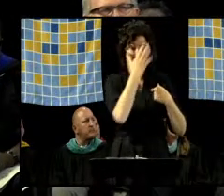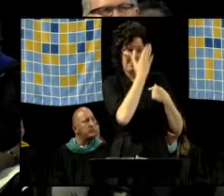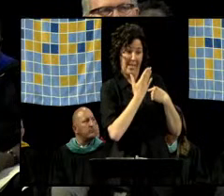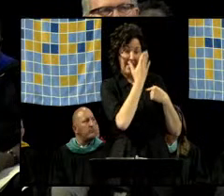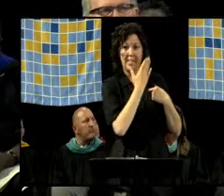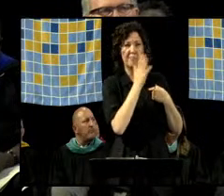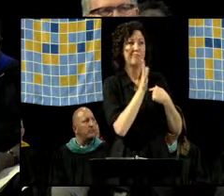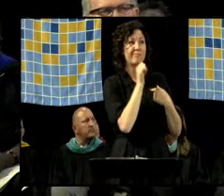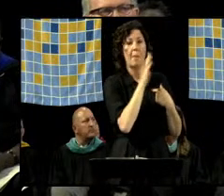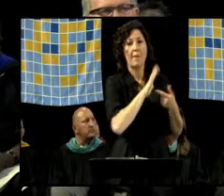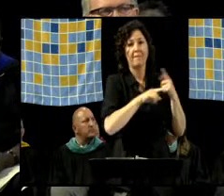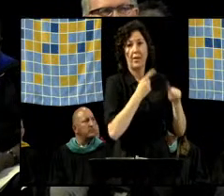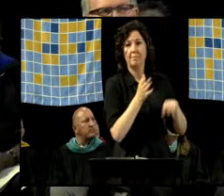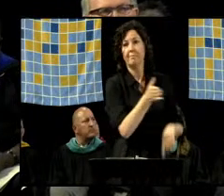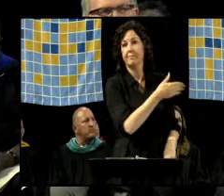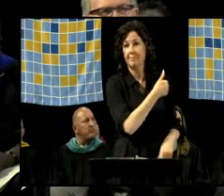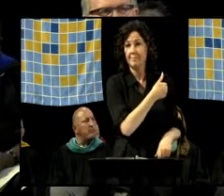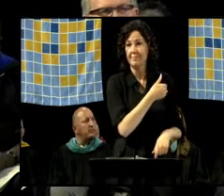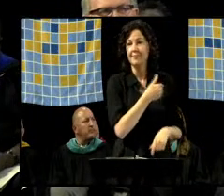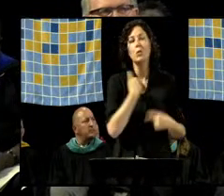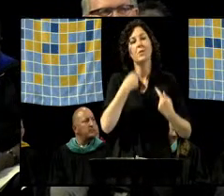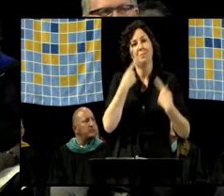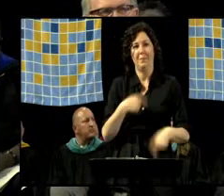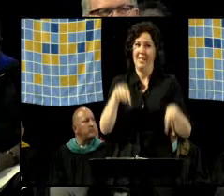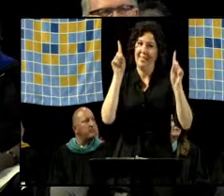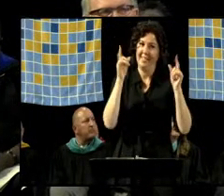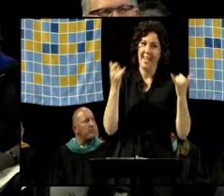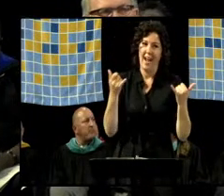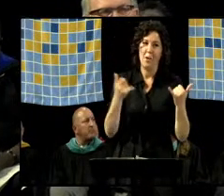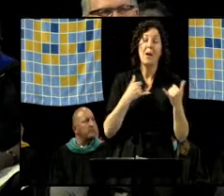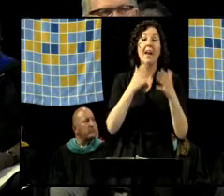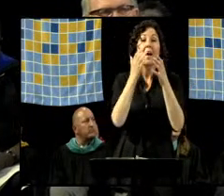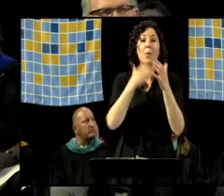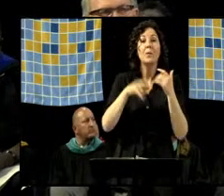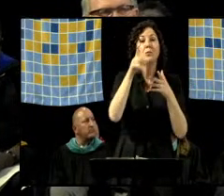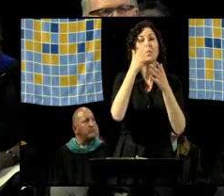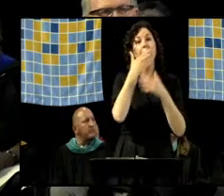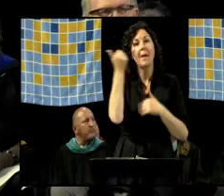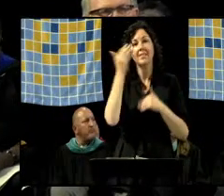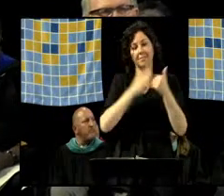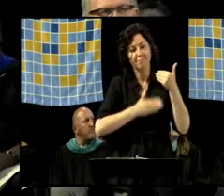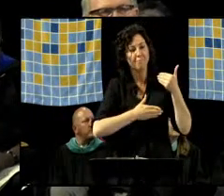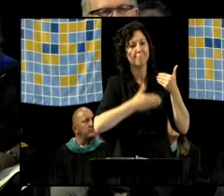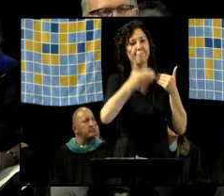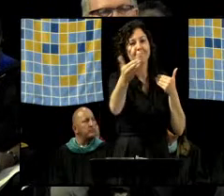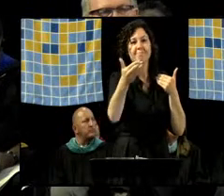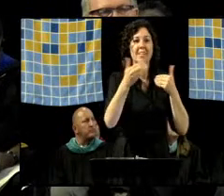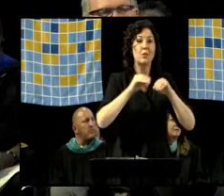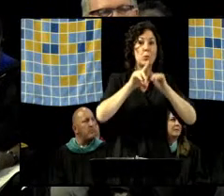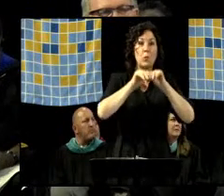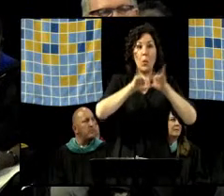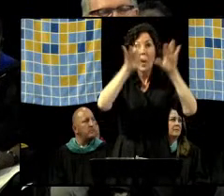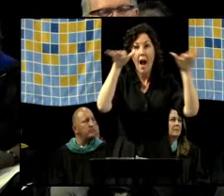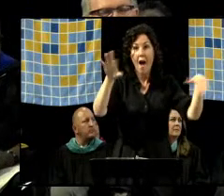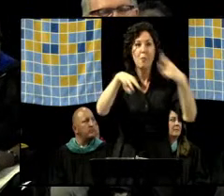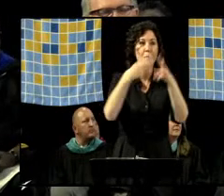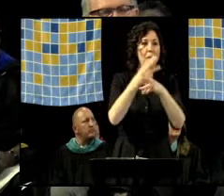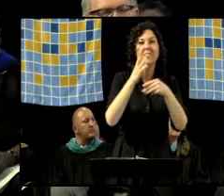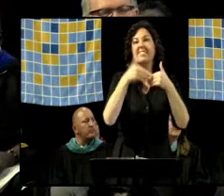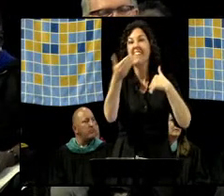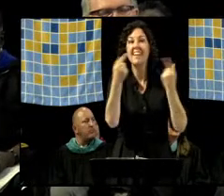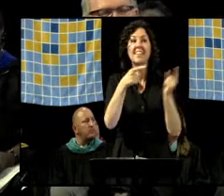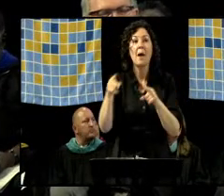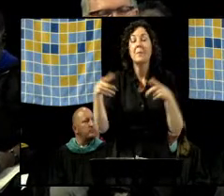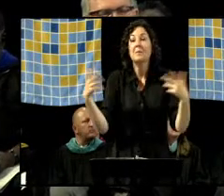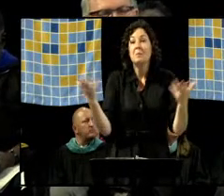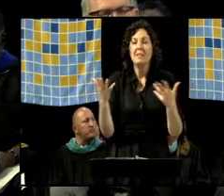we've made it together. I wish each of you the absolute best as we begin to part ways and pursue whatever comes next in our lives. To our